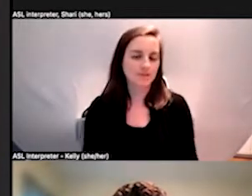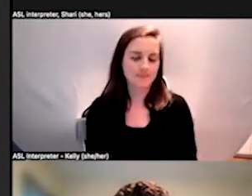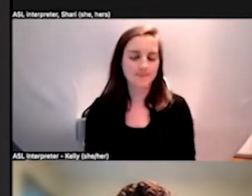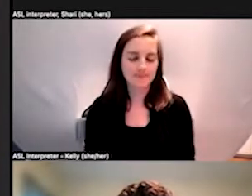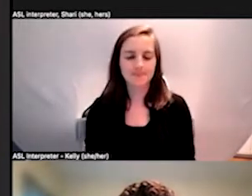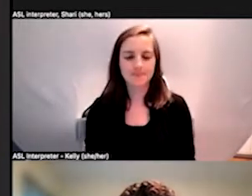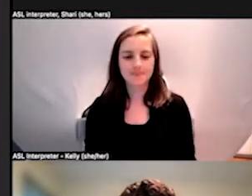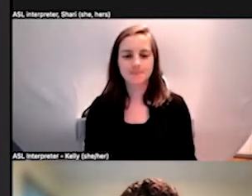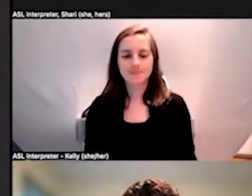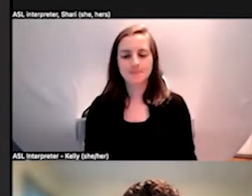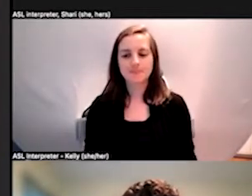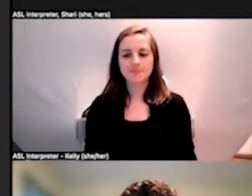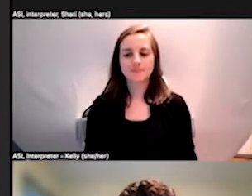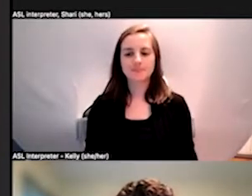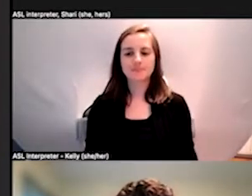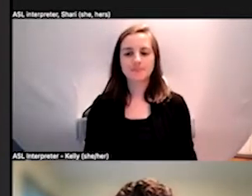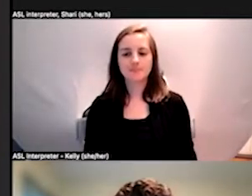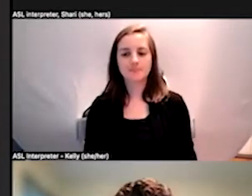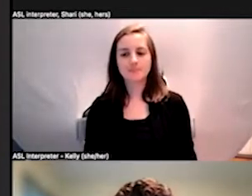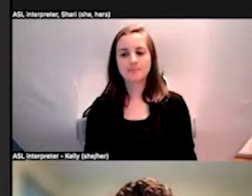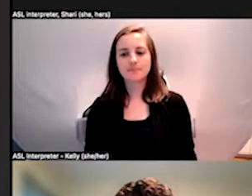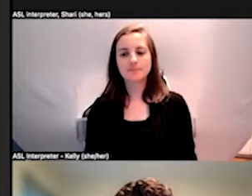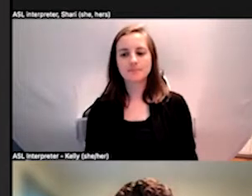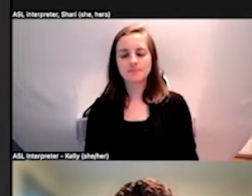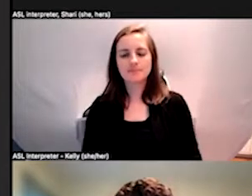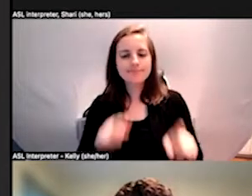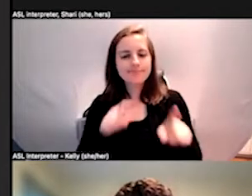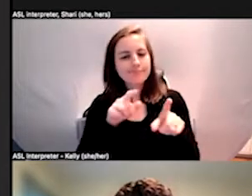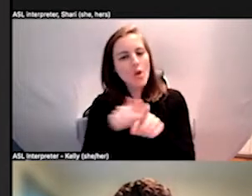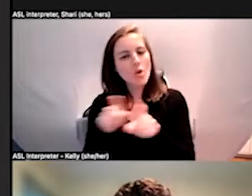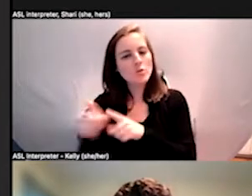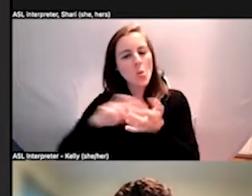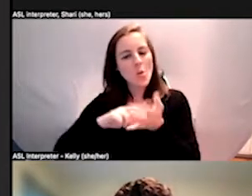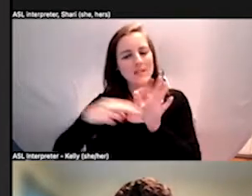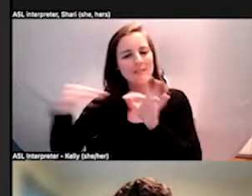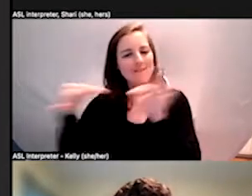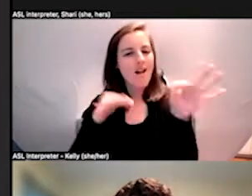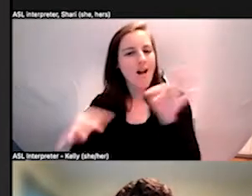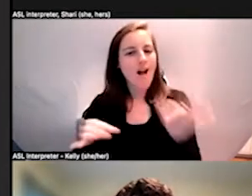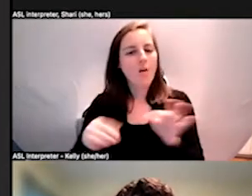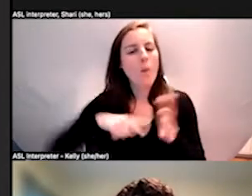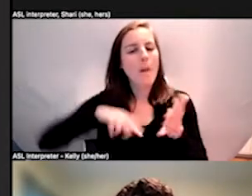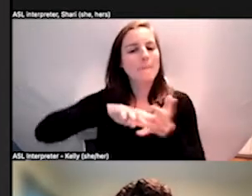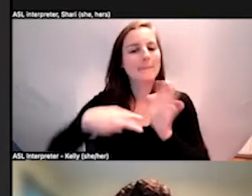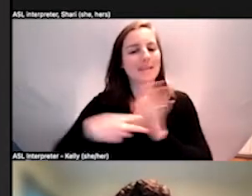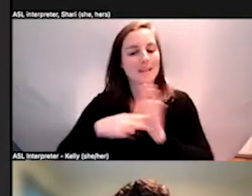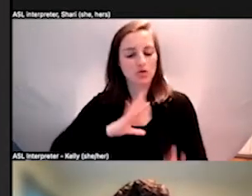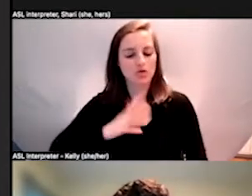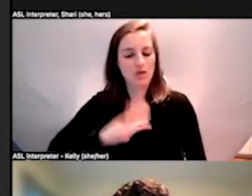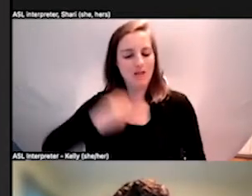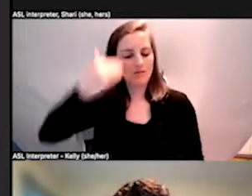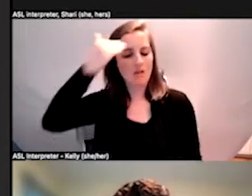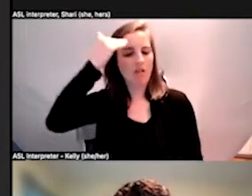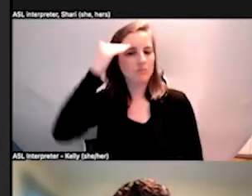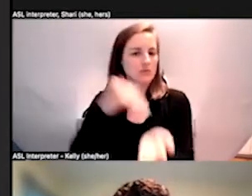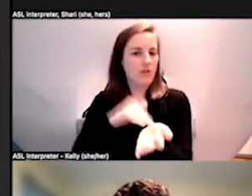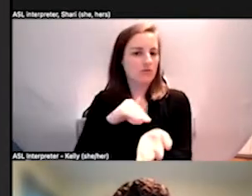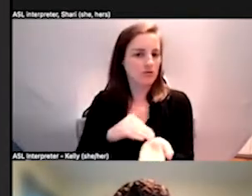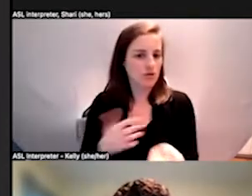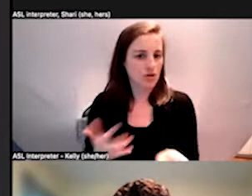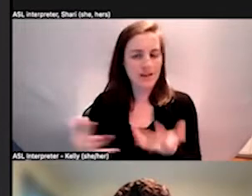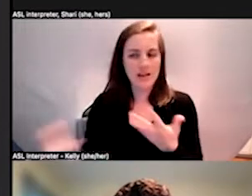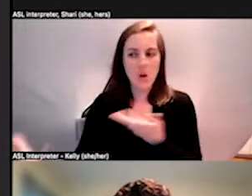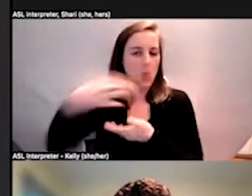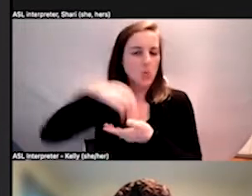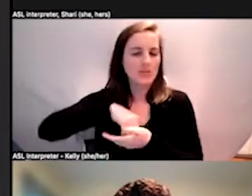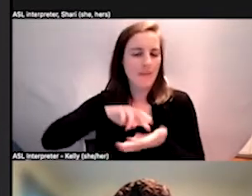also defining trans knowledgeable and inclusivity and what that looks like in practice and how we can hold